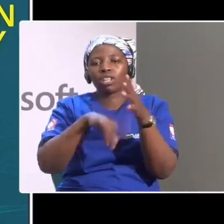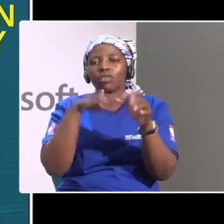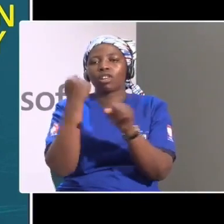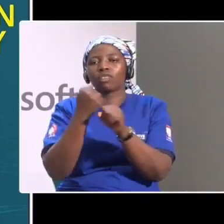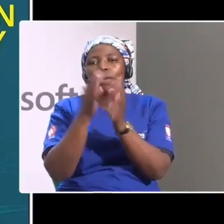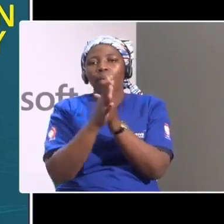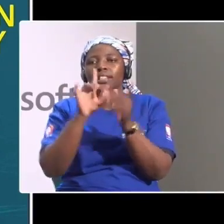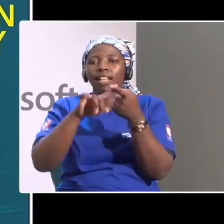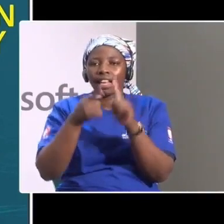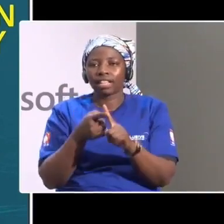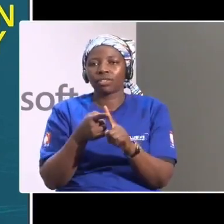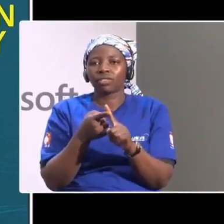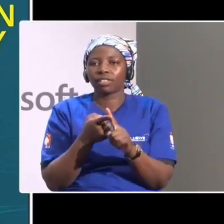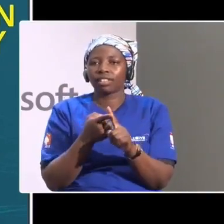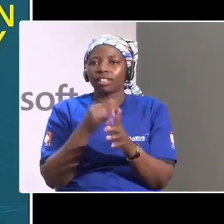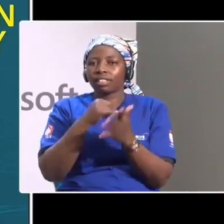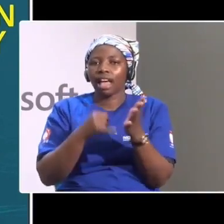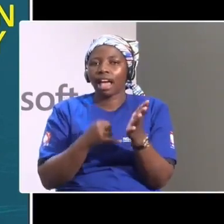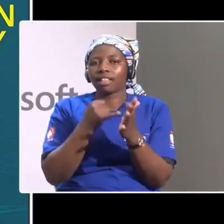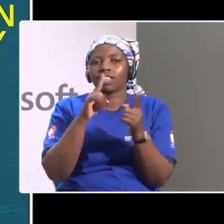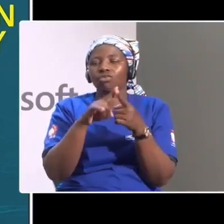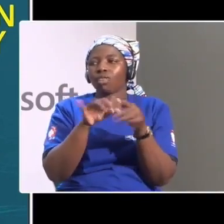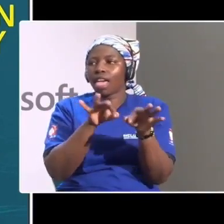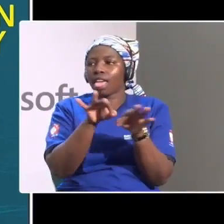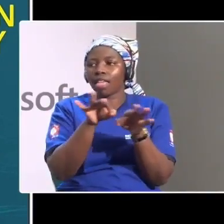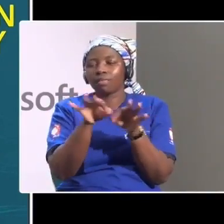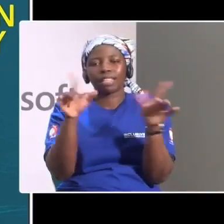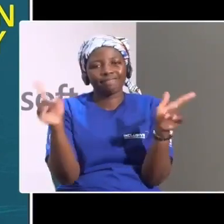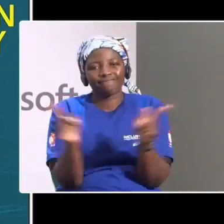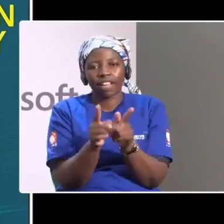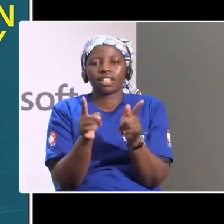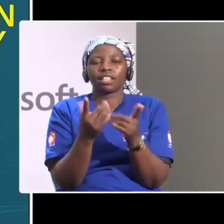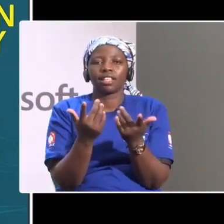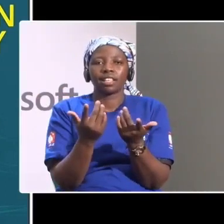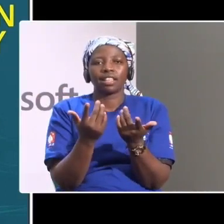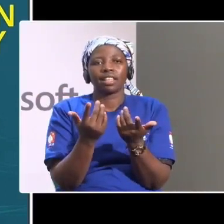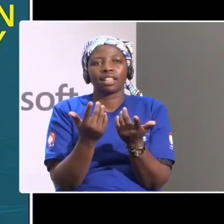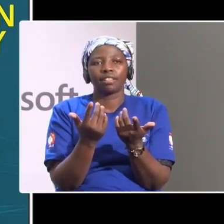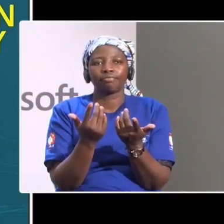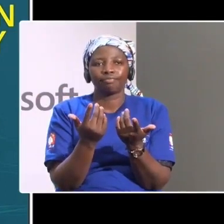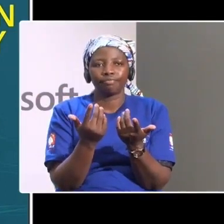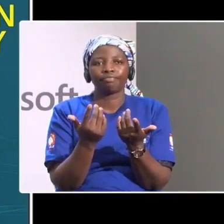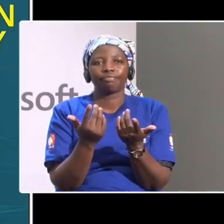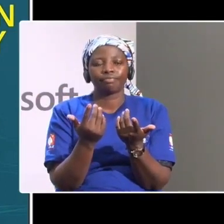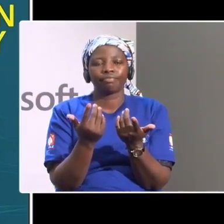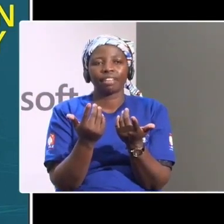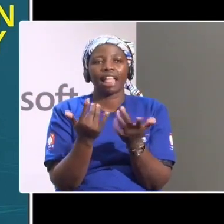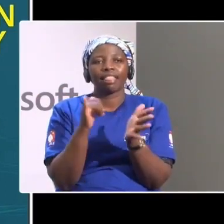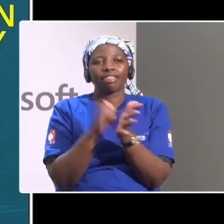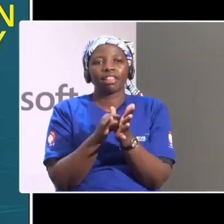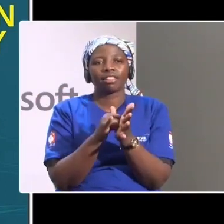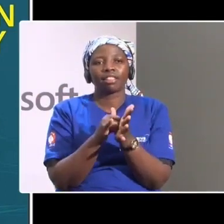standardization. Just to briefly explain to you that the products